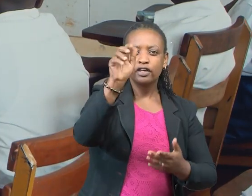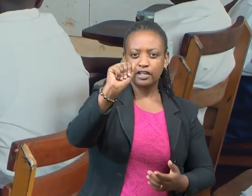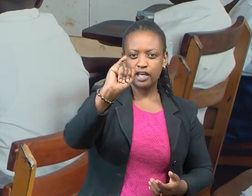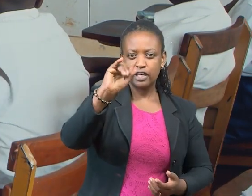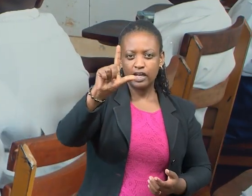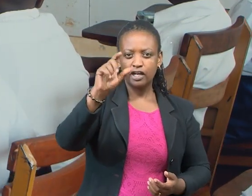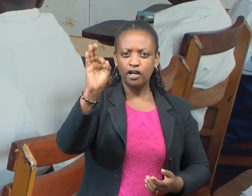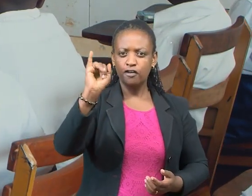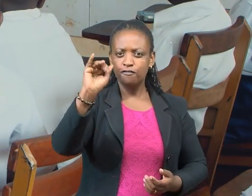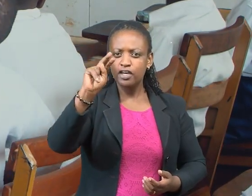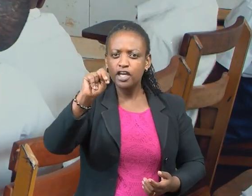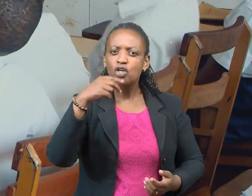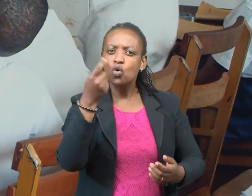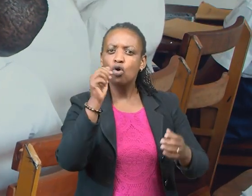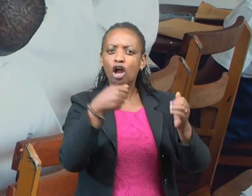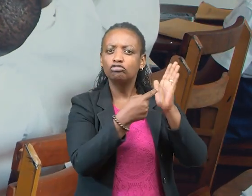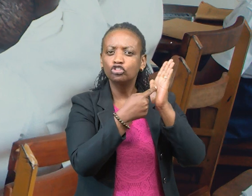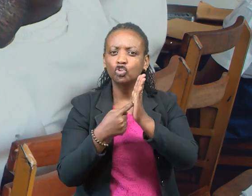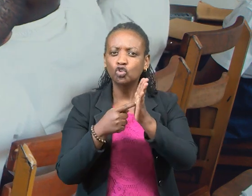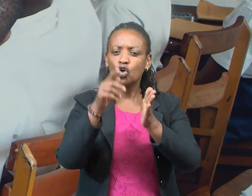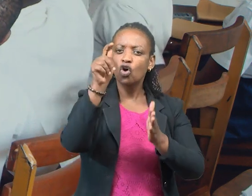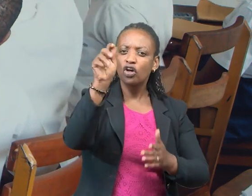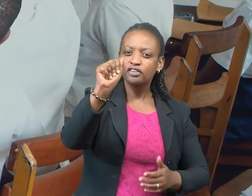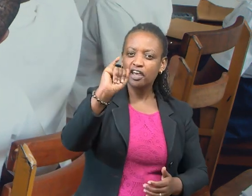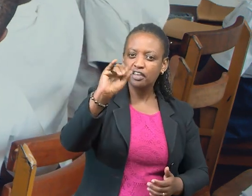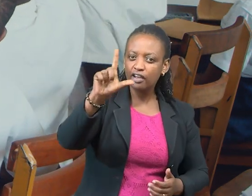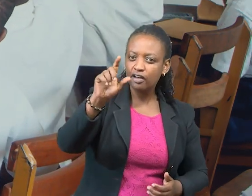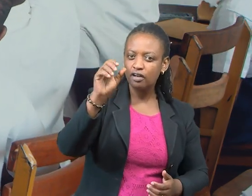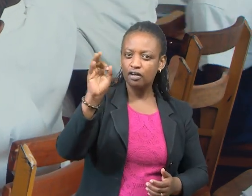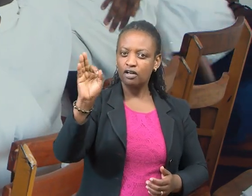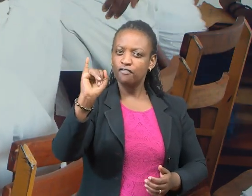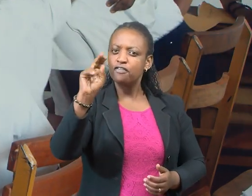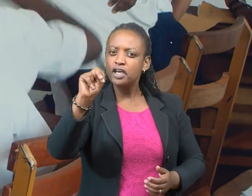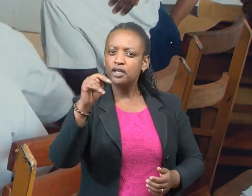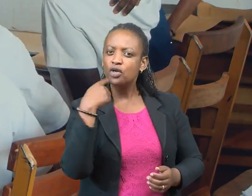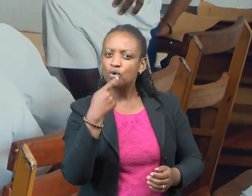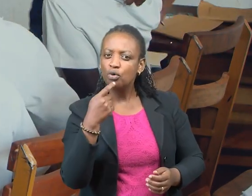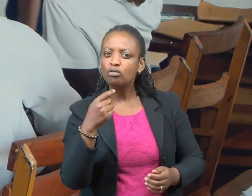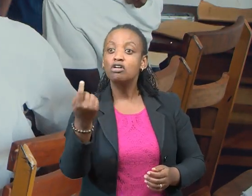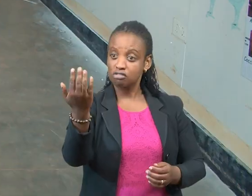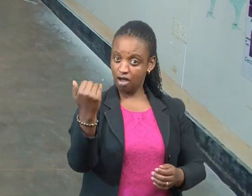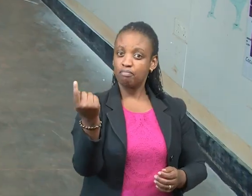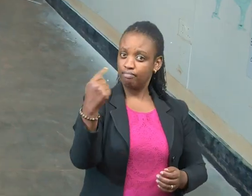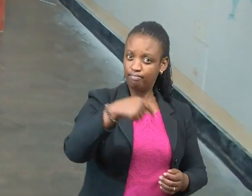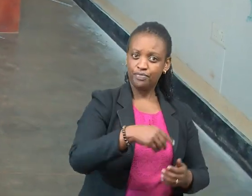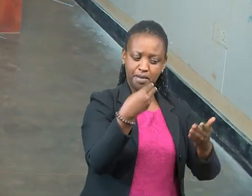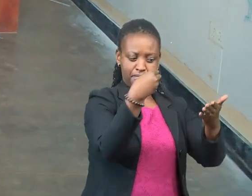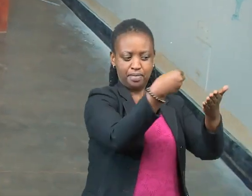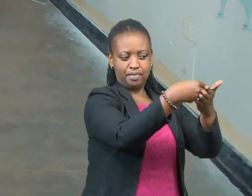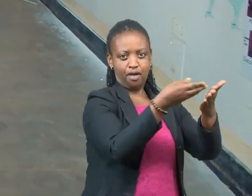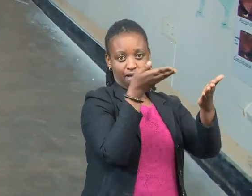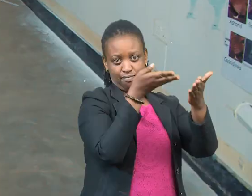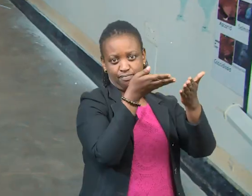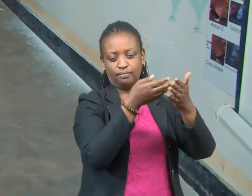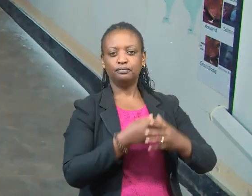come and show us the tail fin? Come. Paste it there.